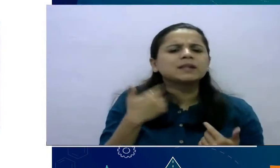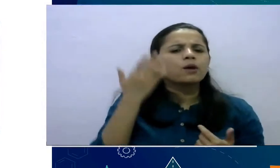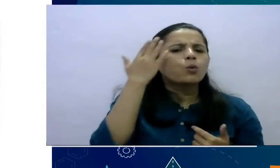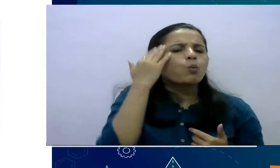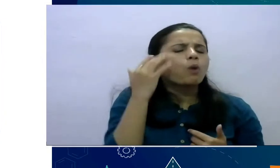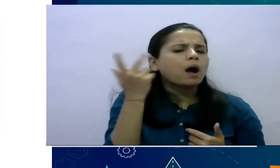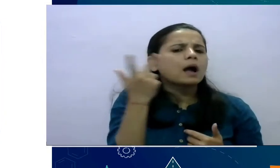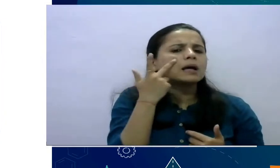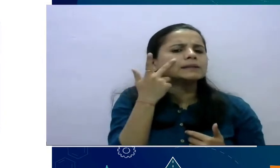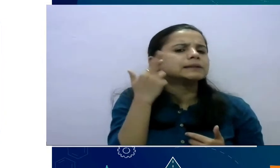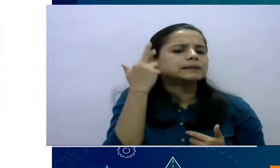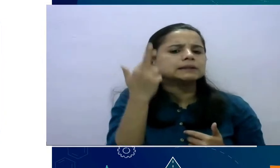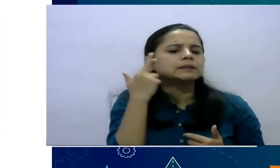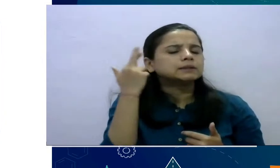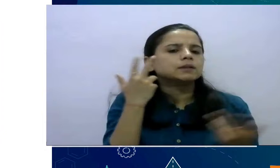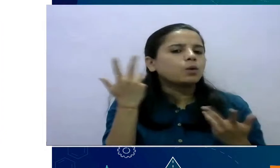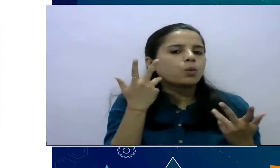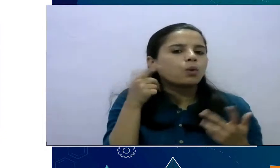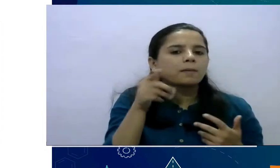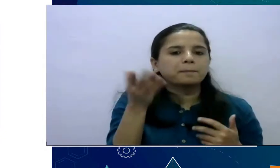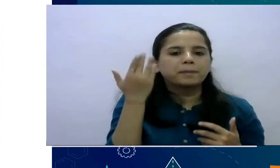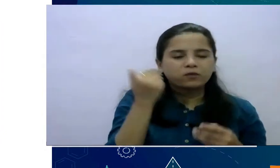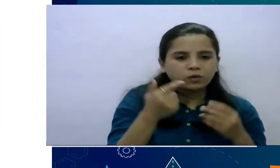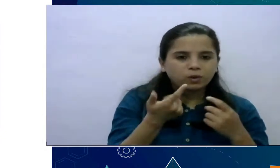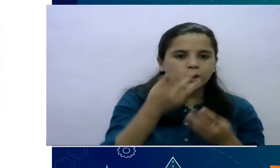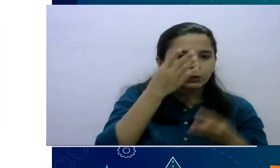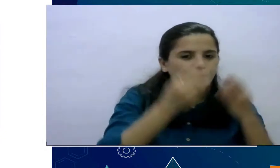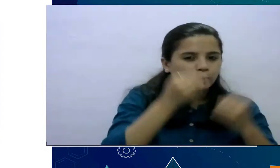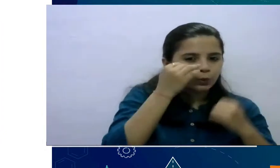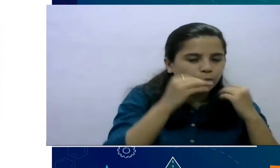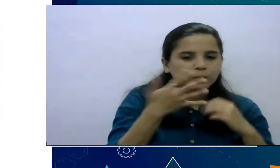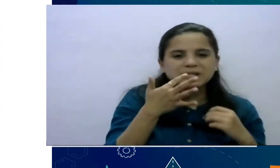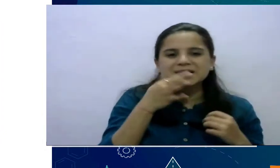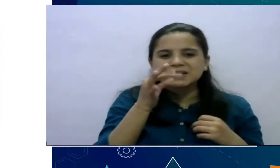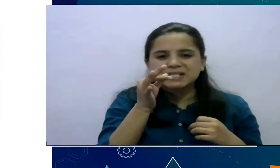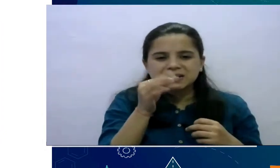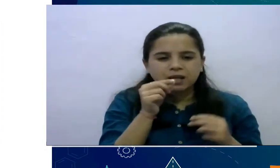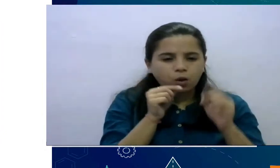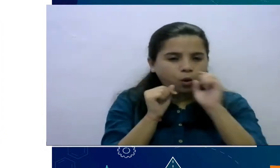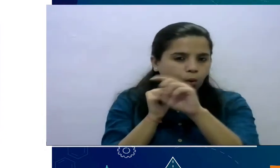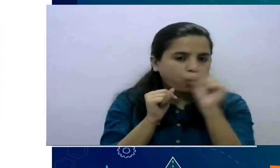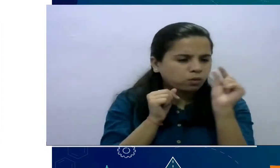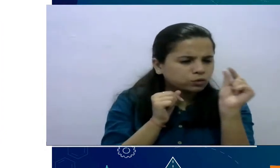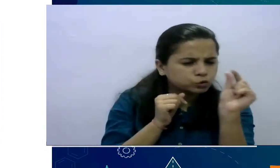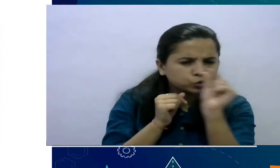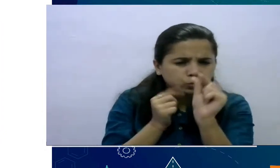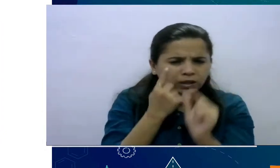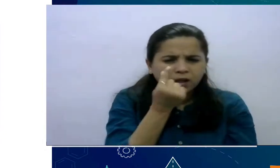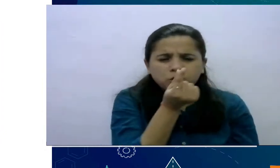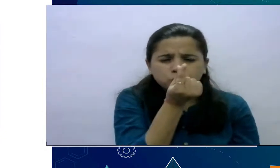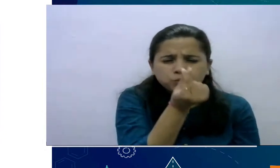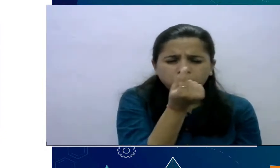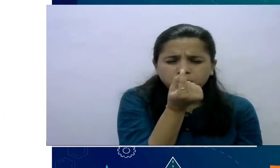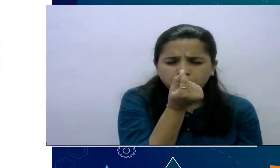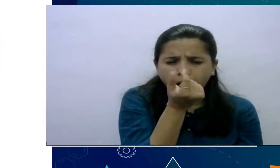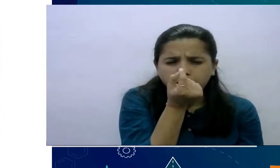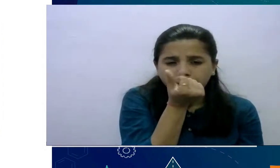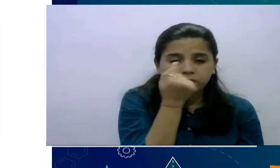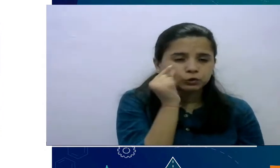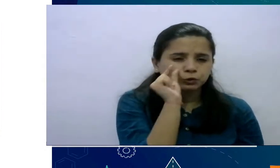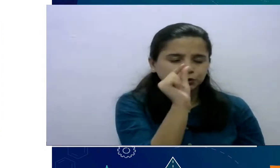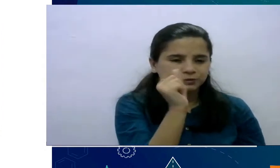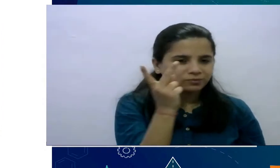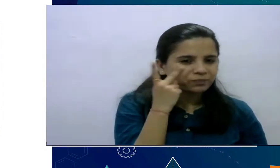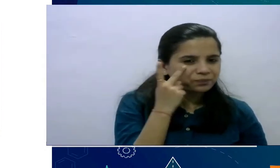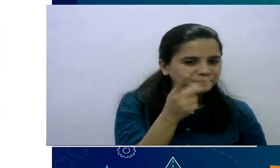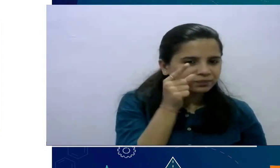separate the solution and colloid? Because the size of the colloid and solution particles are very small. Look at them.